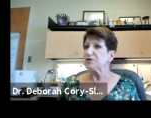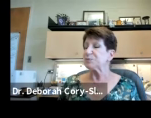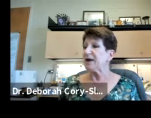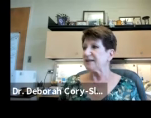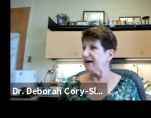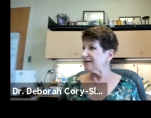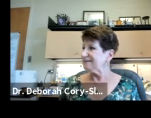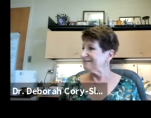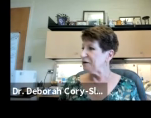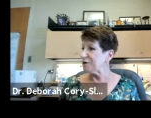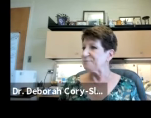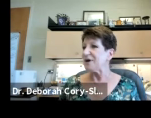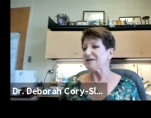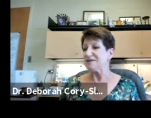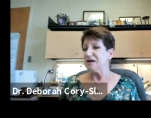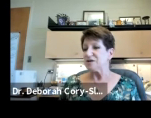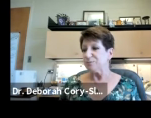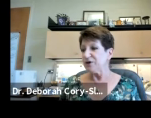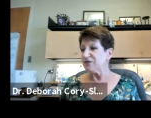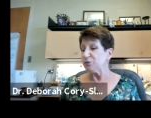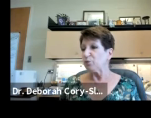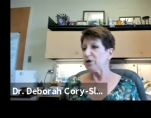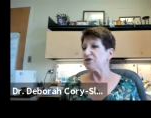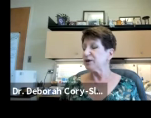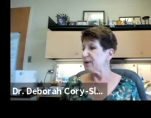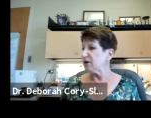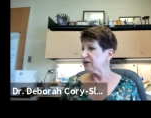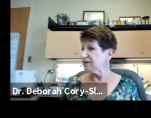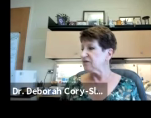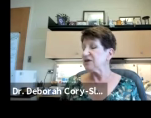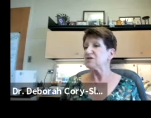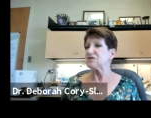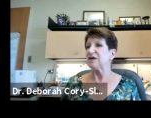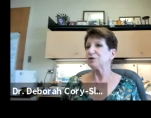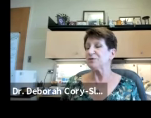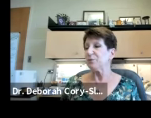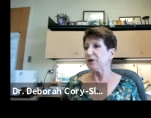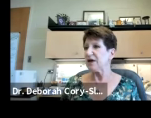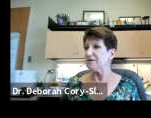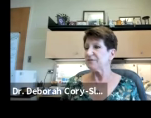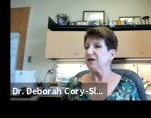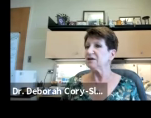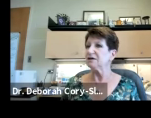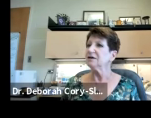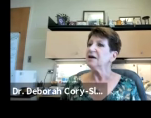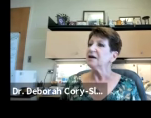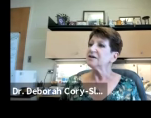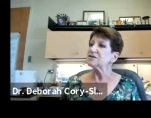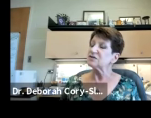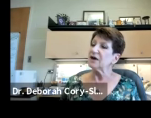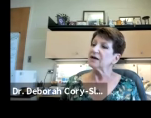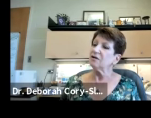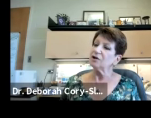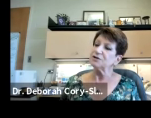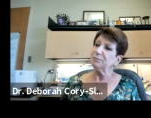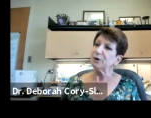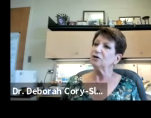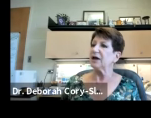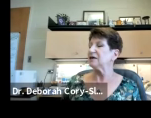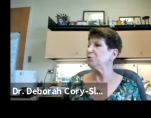So despite that, and something that we think about in the center that we have here is that